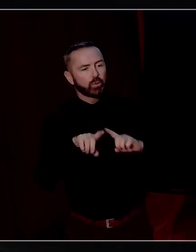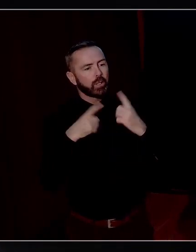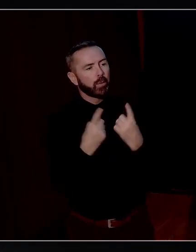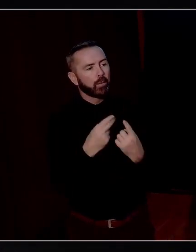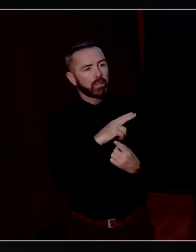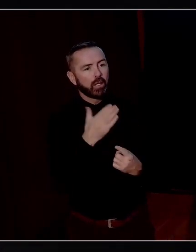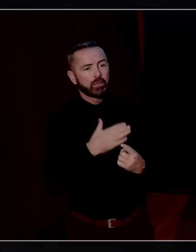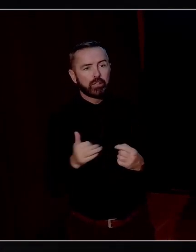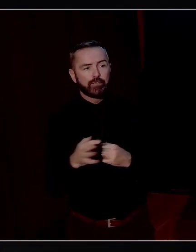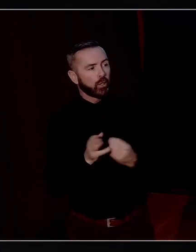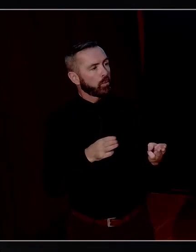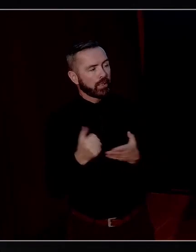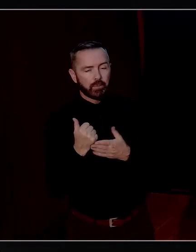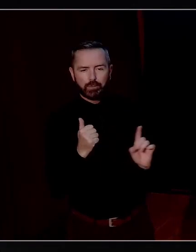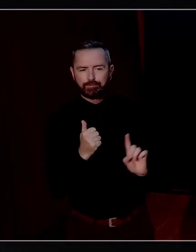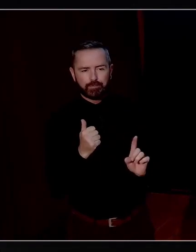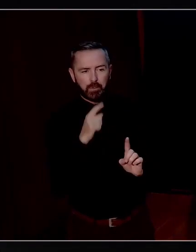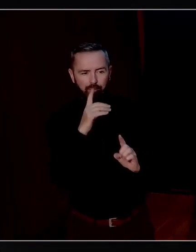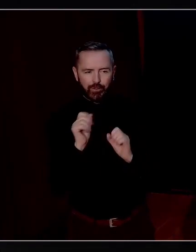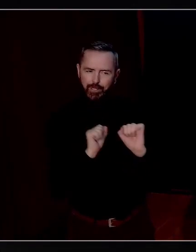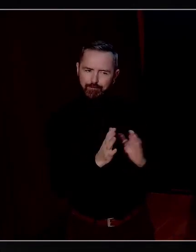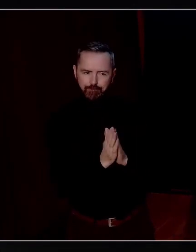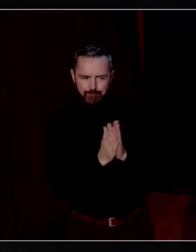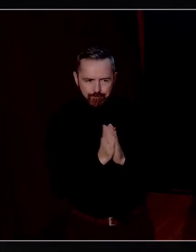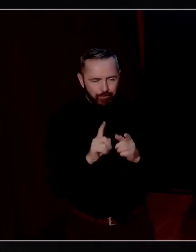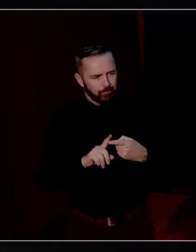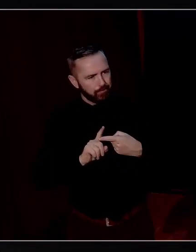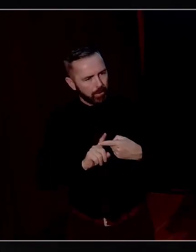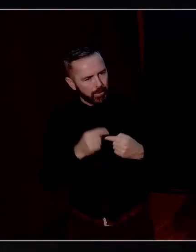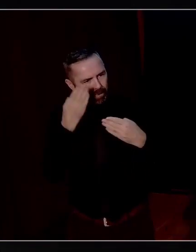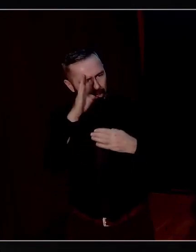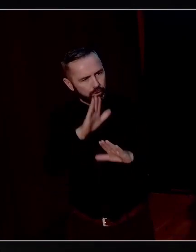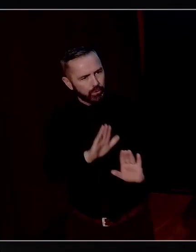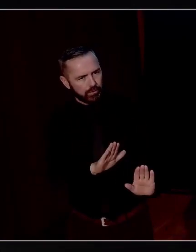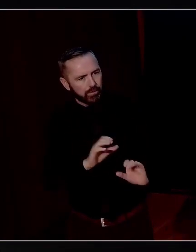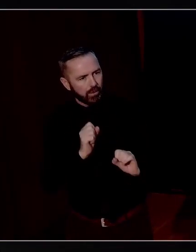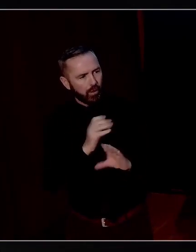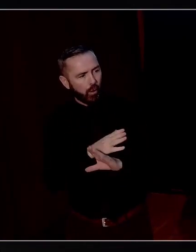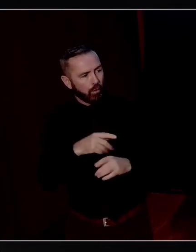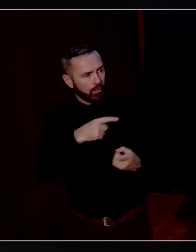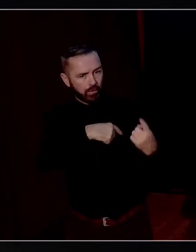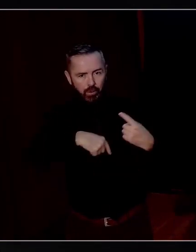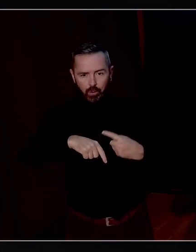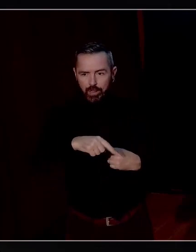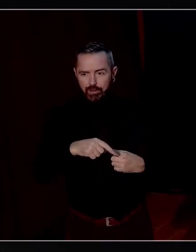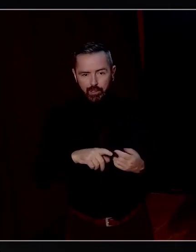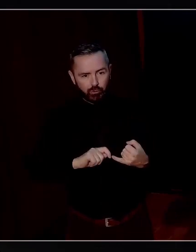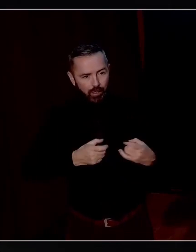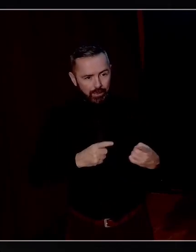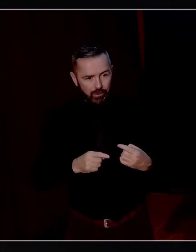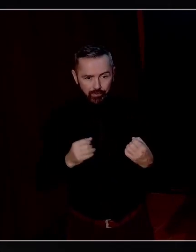its practical support, but for its enthusiastic and positive attitude to all that we, the committee, tried to